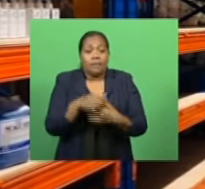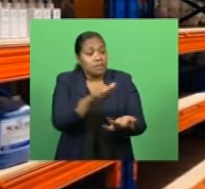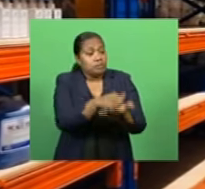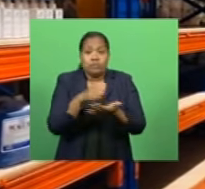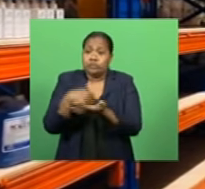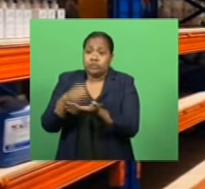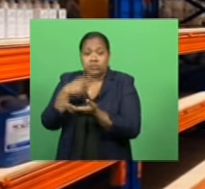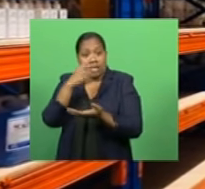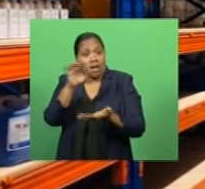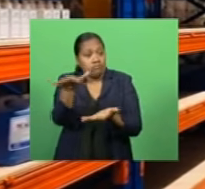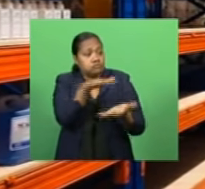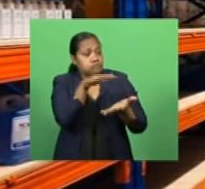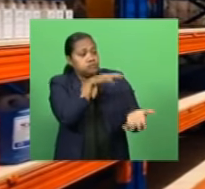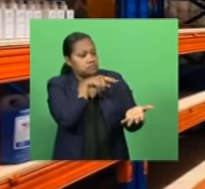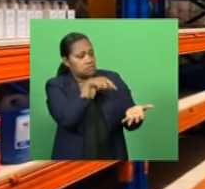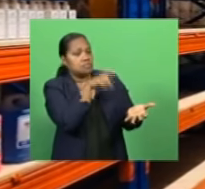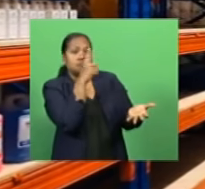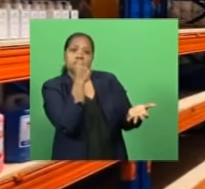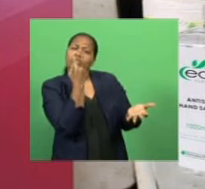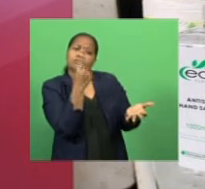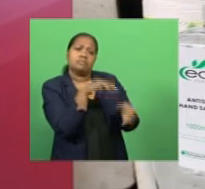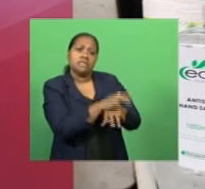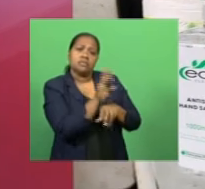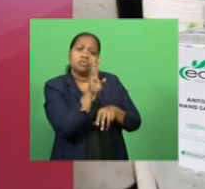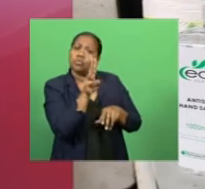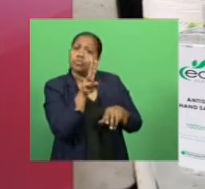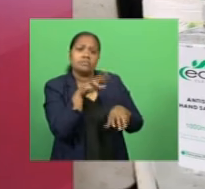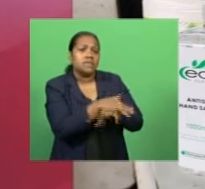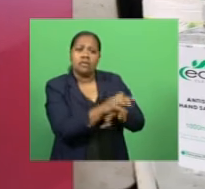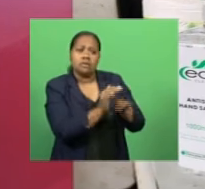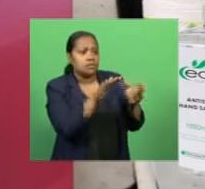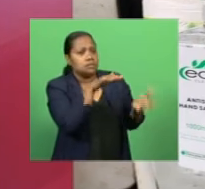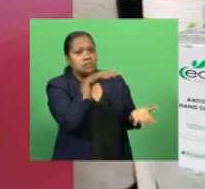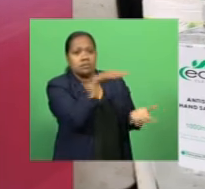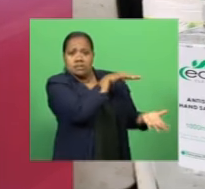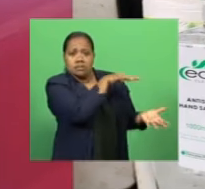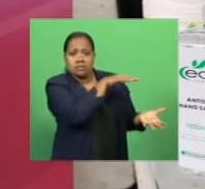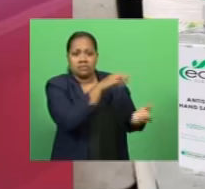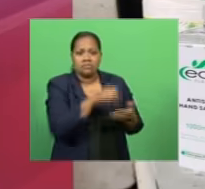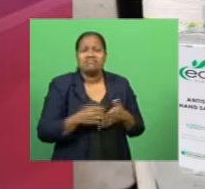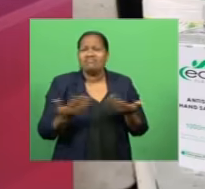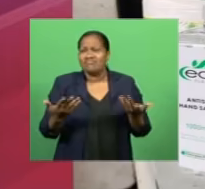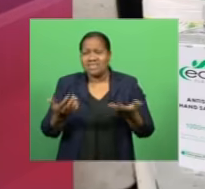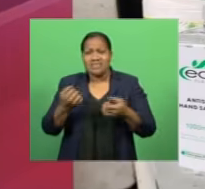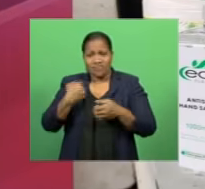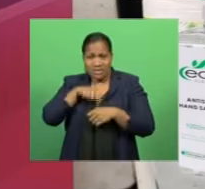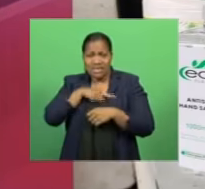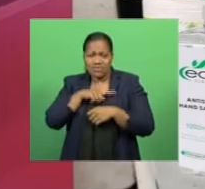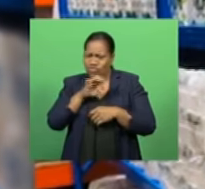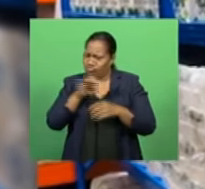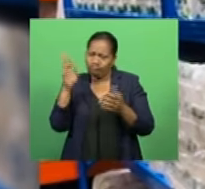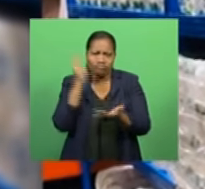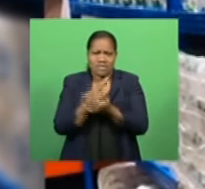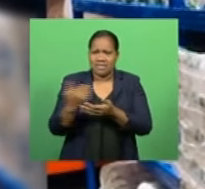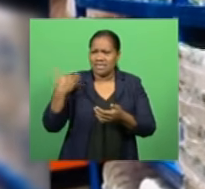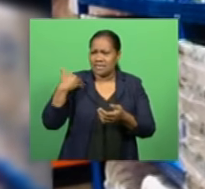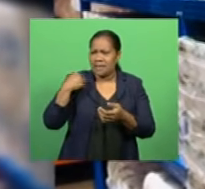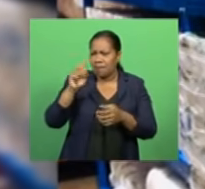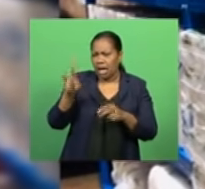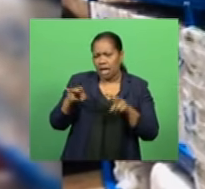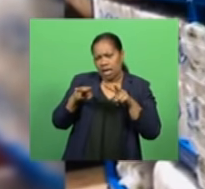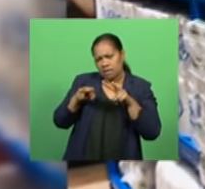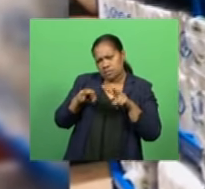month or two. Actually, in terms of our production, it's not really affected, but we saw a peak in